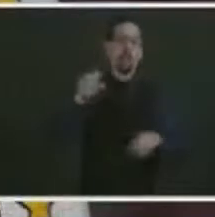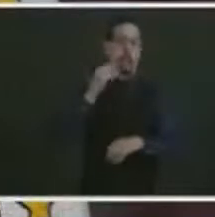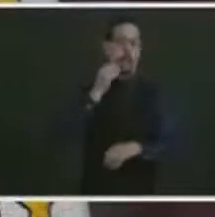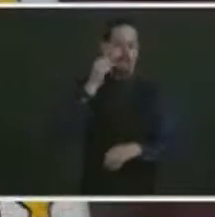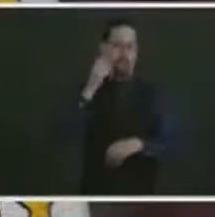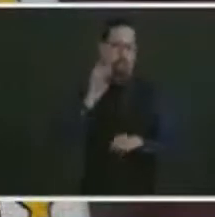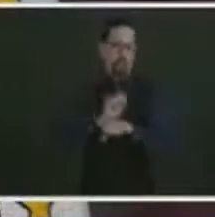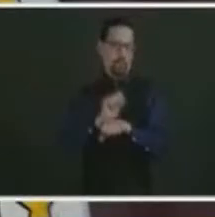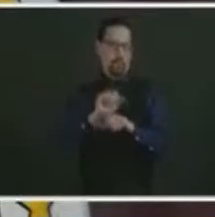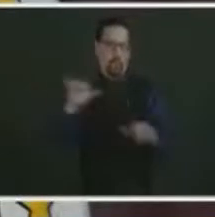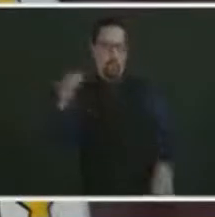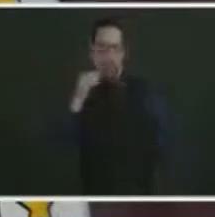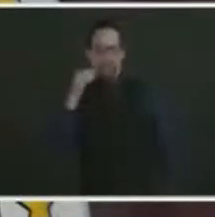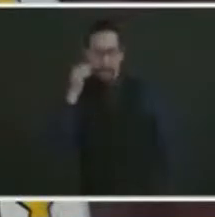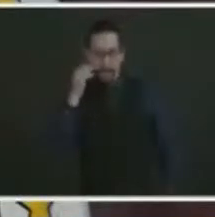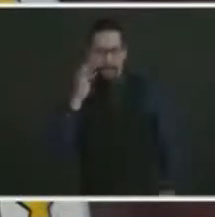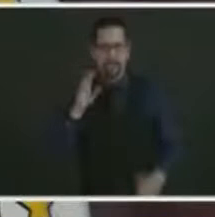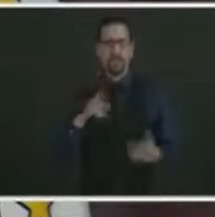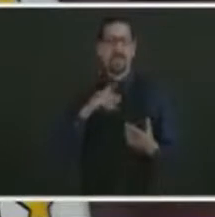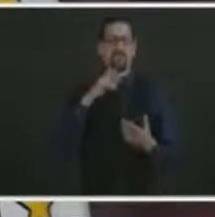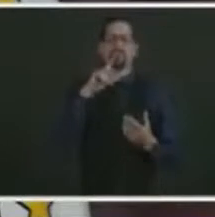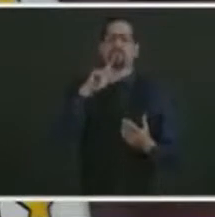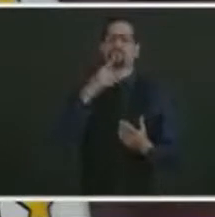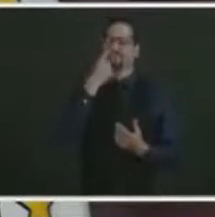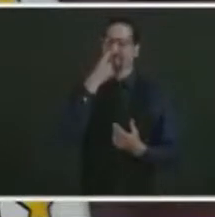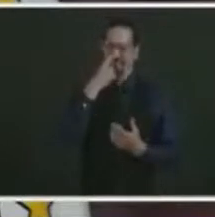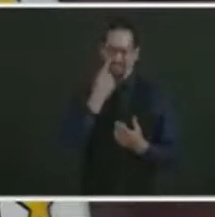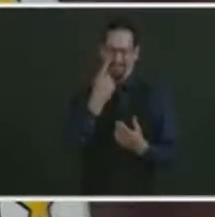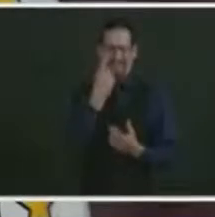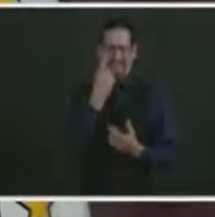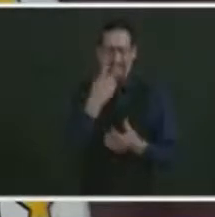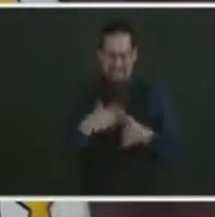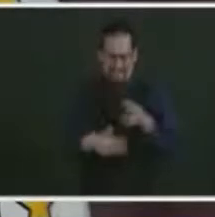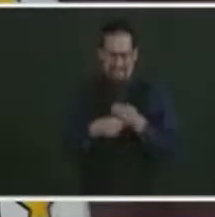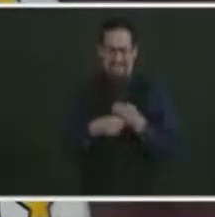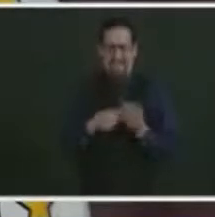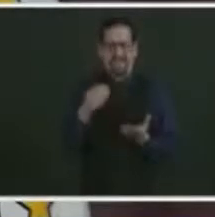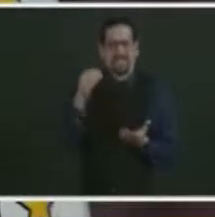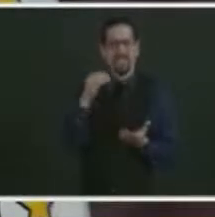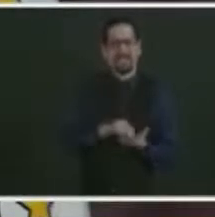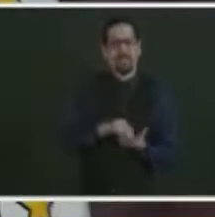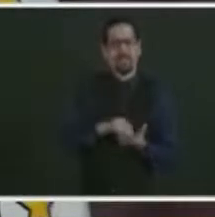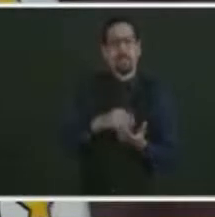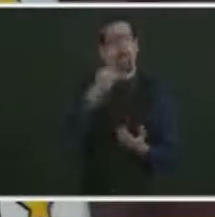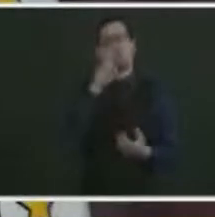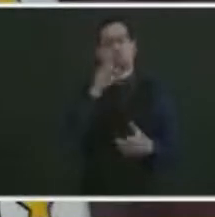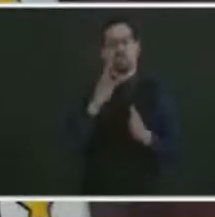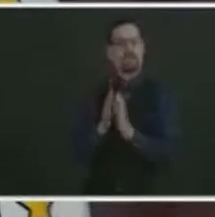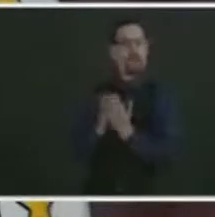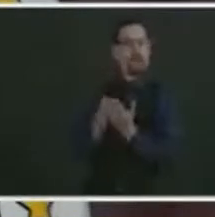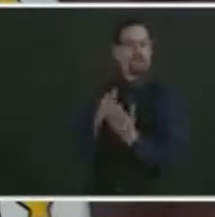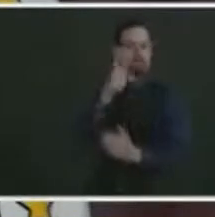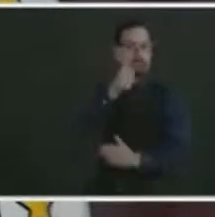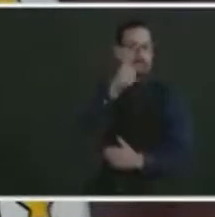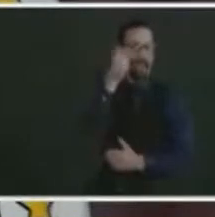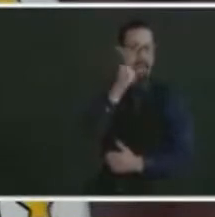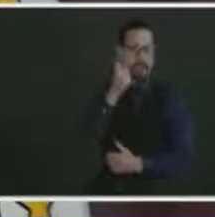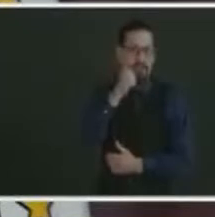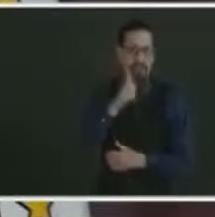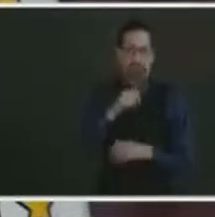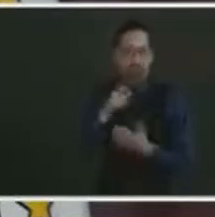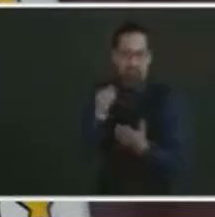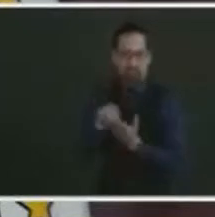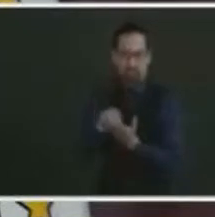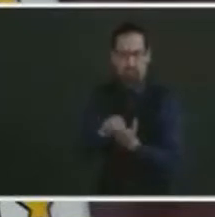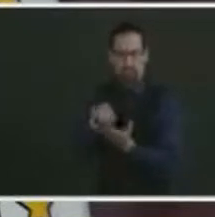I'm asking you to do. Keep a notebook of the people you've been with, and please consider downloading the location diary on the